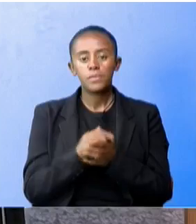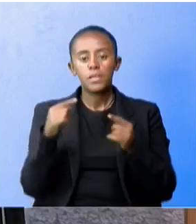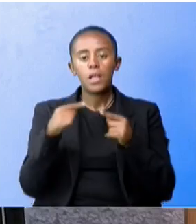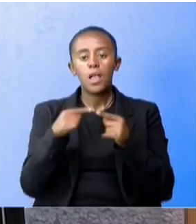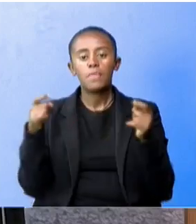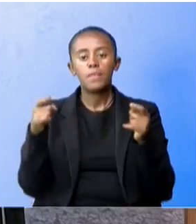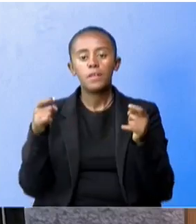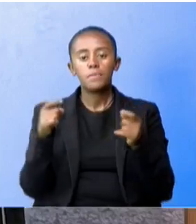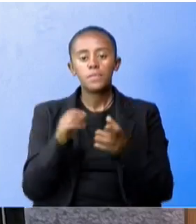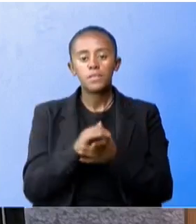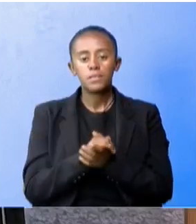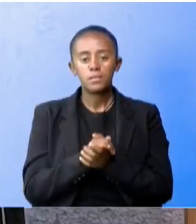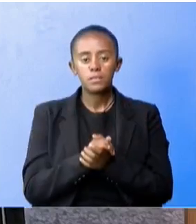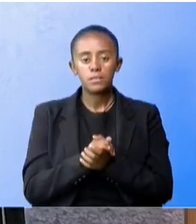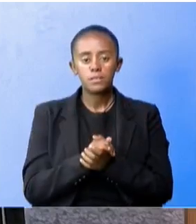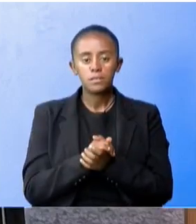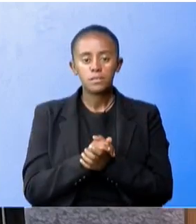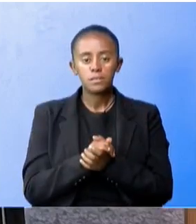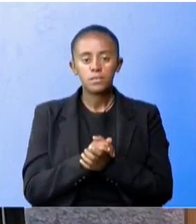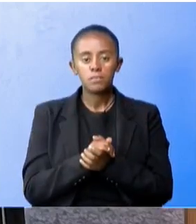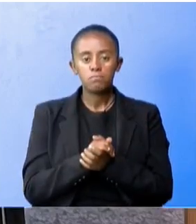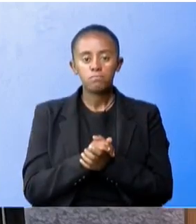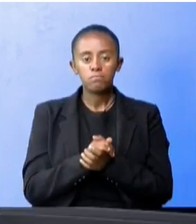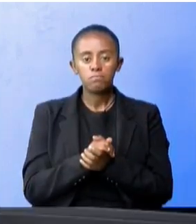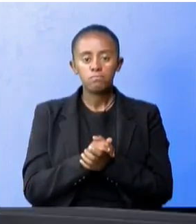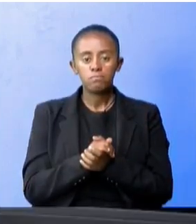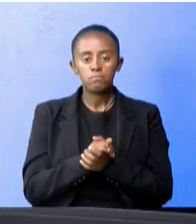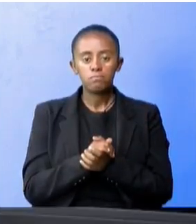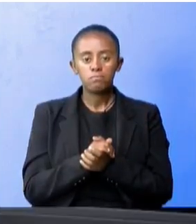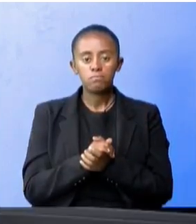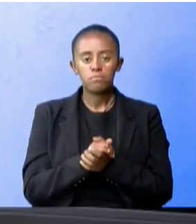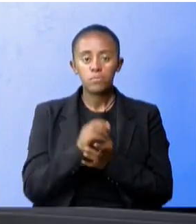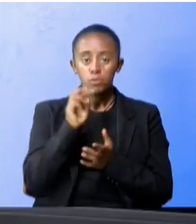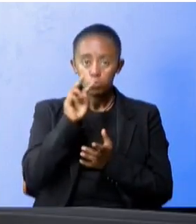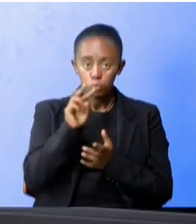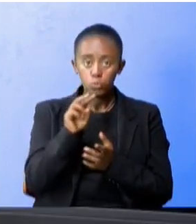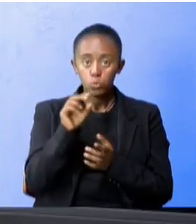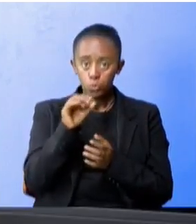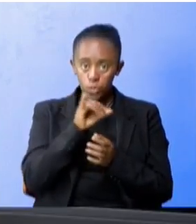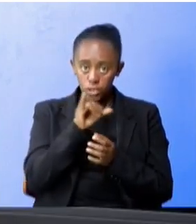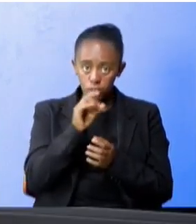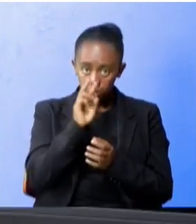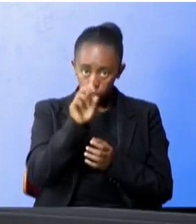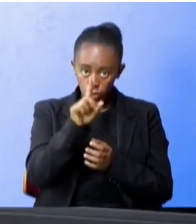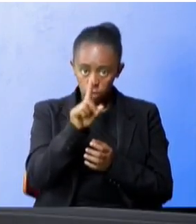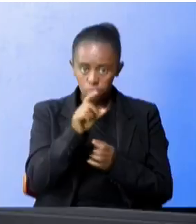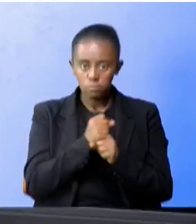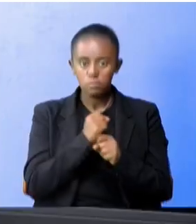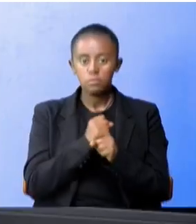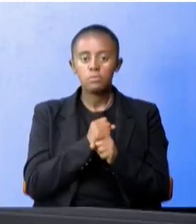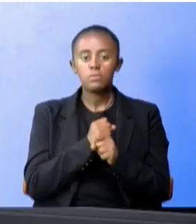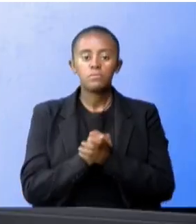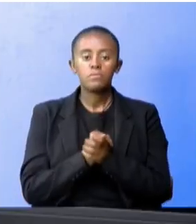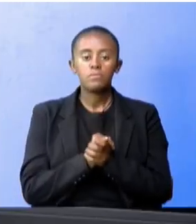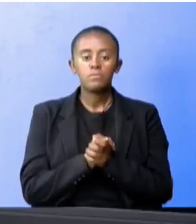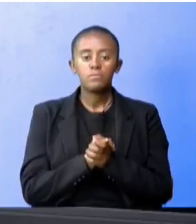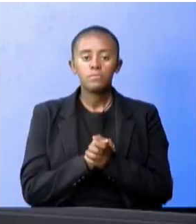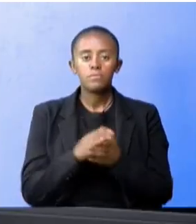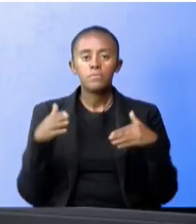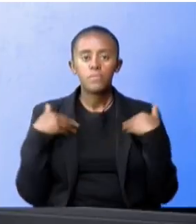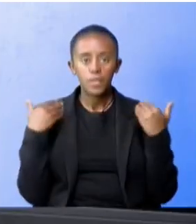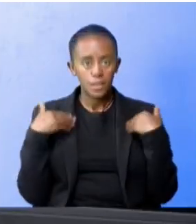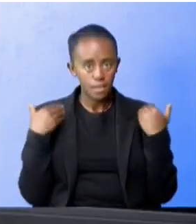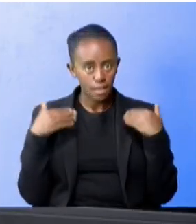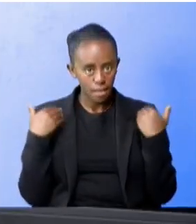antonyms. So you're doing 2 exercises in 1. The first word is